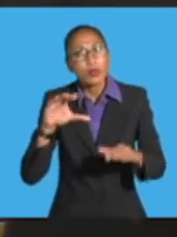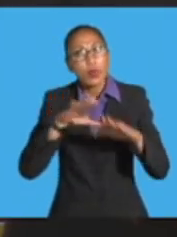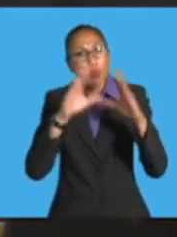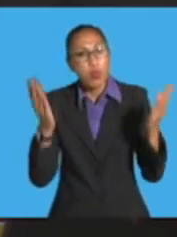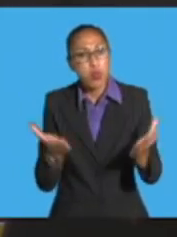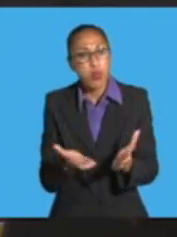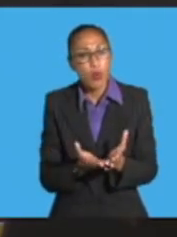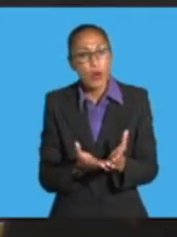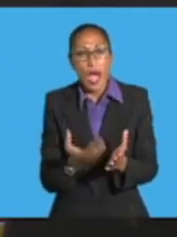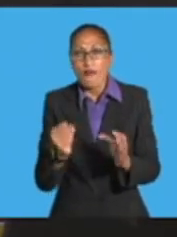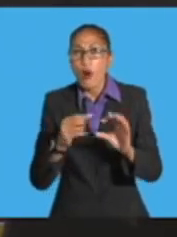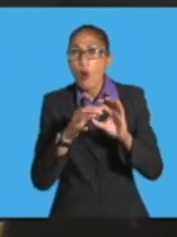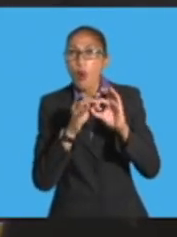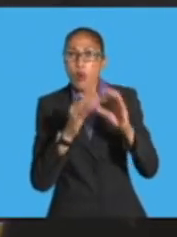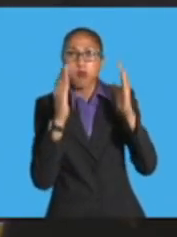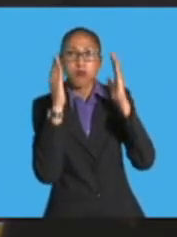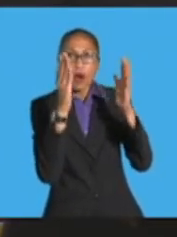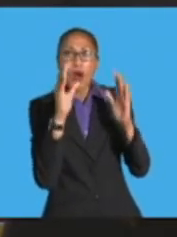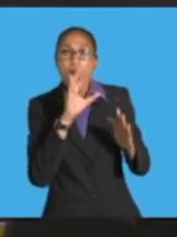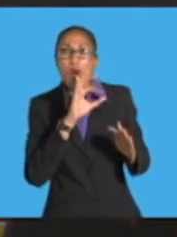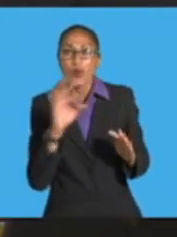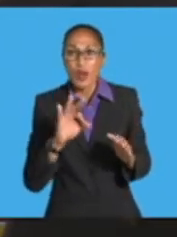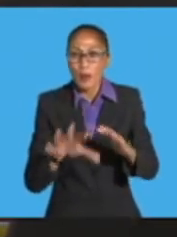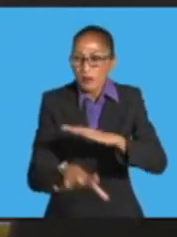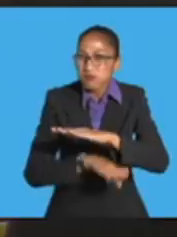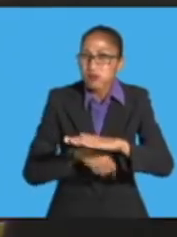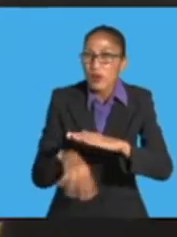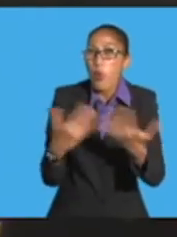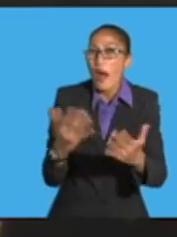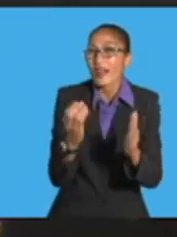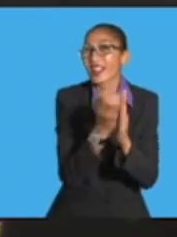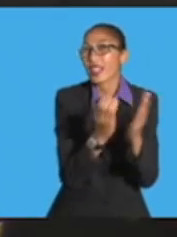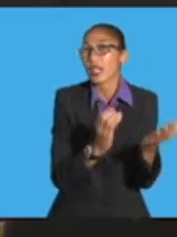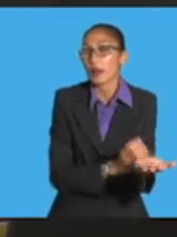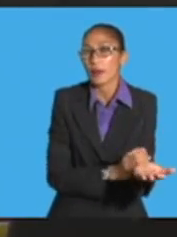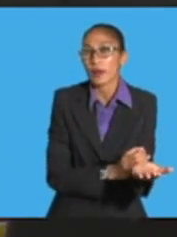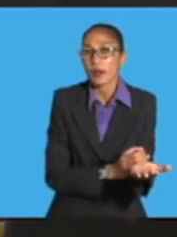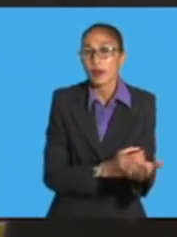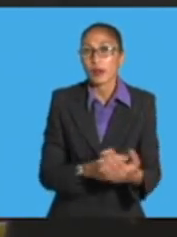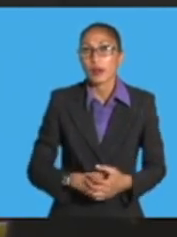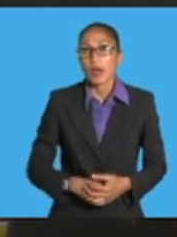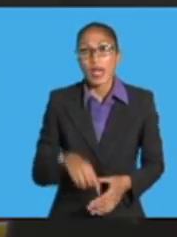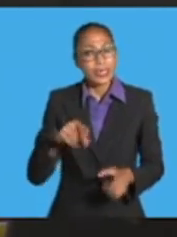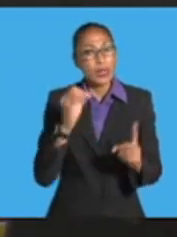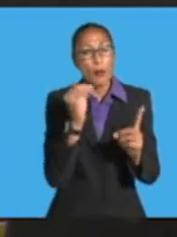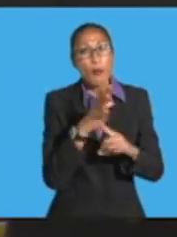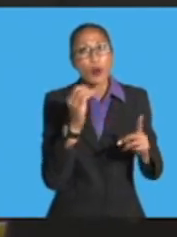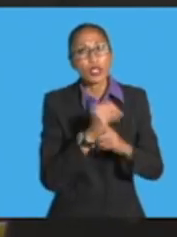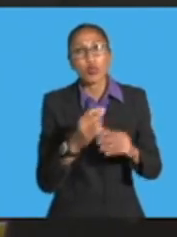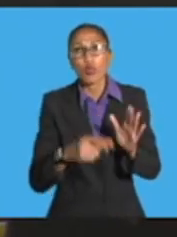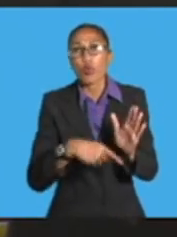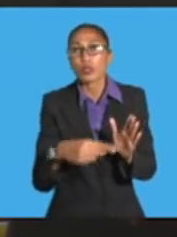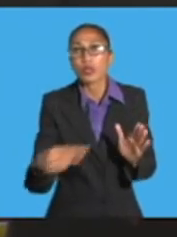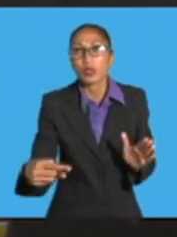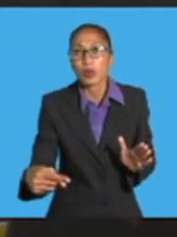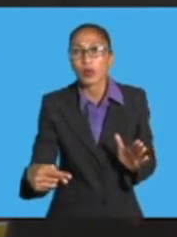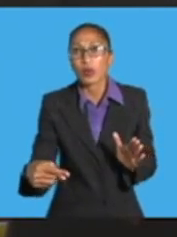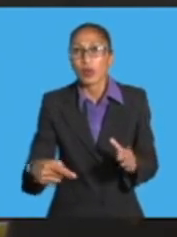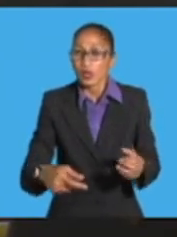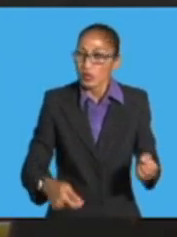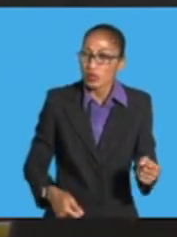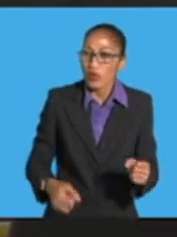has a stand-alone focus on anti-corruption in our curriculum. This is important to continue to reinforce the era